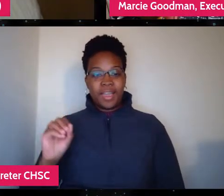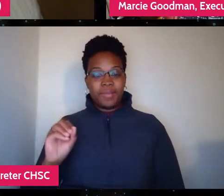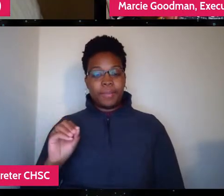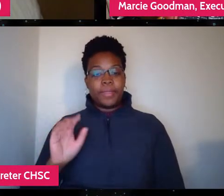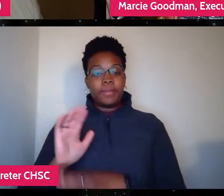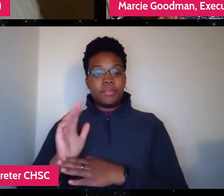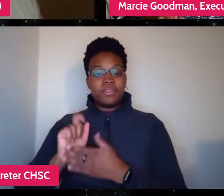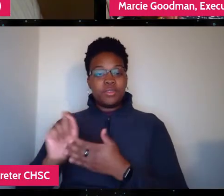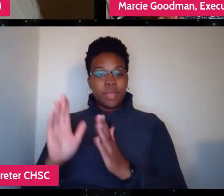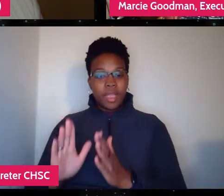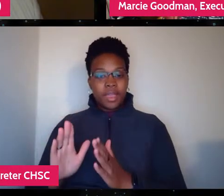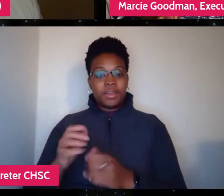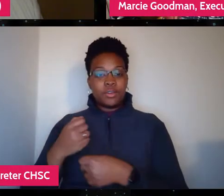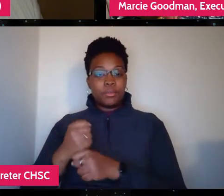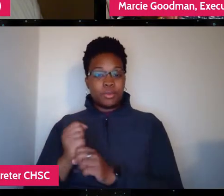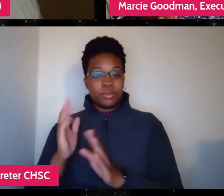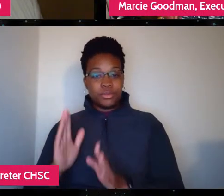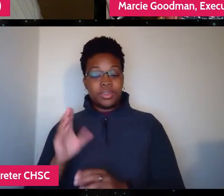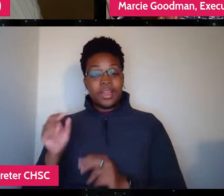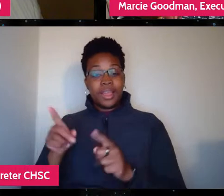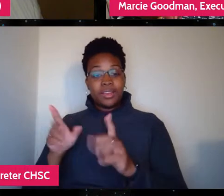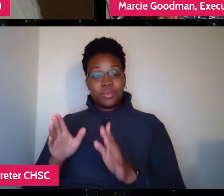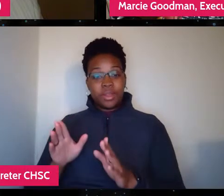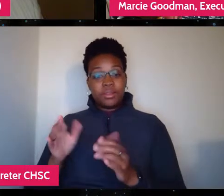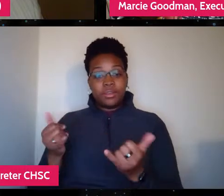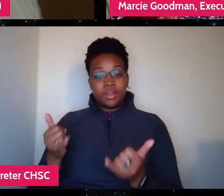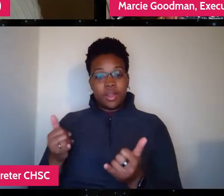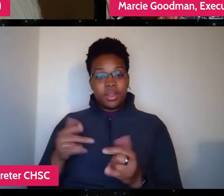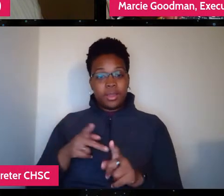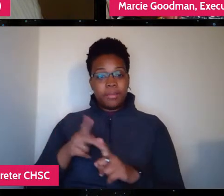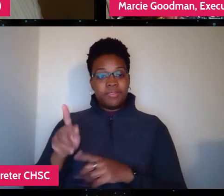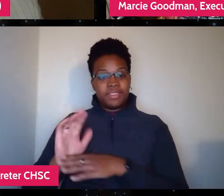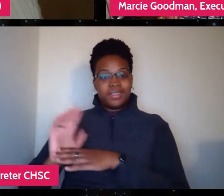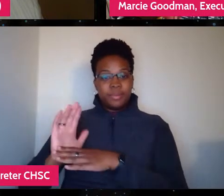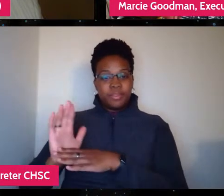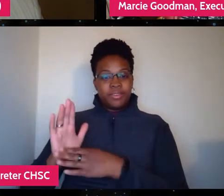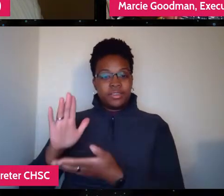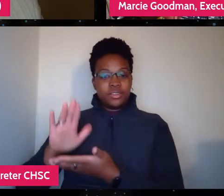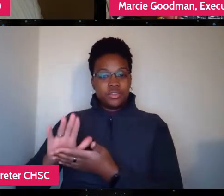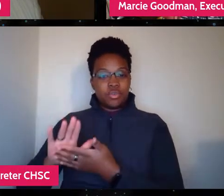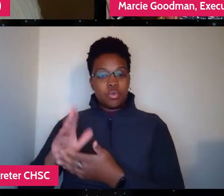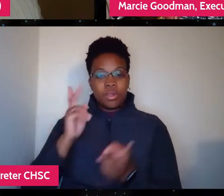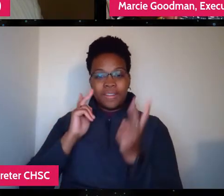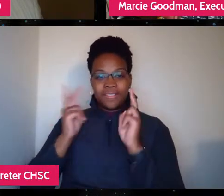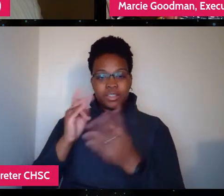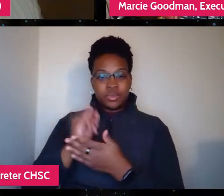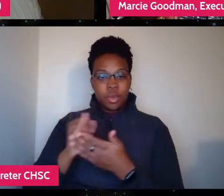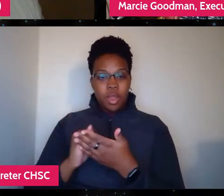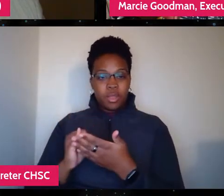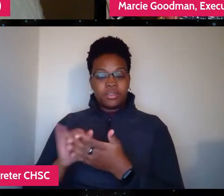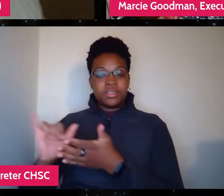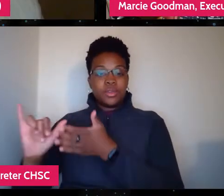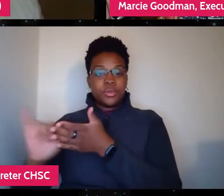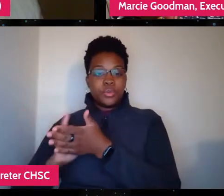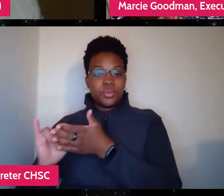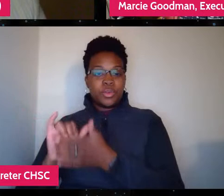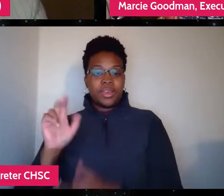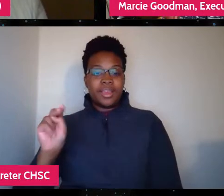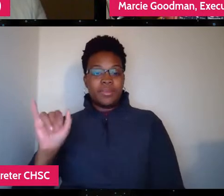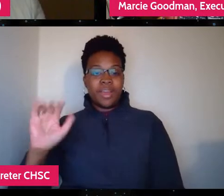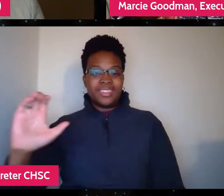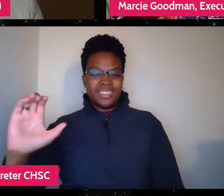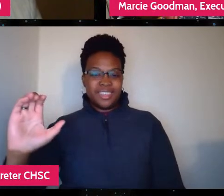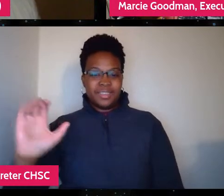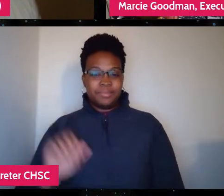producer, and director who is currently a professor of film at the School of Visual Arts in New York City. Three